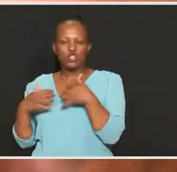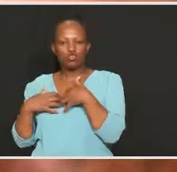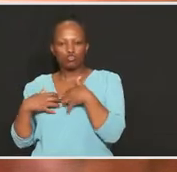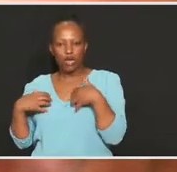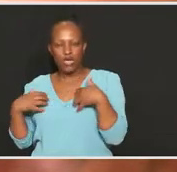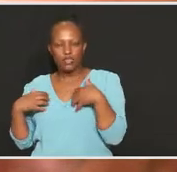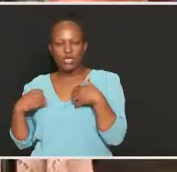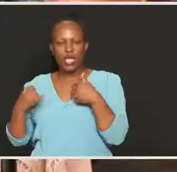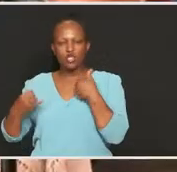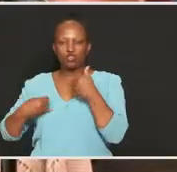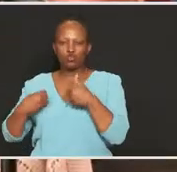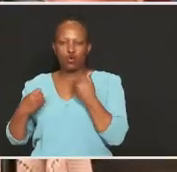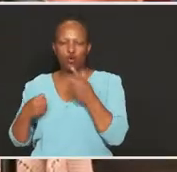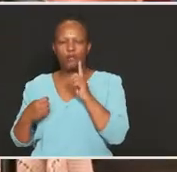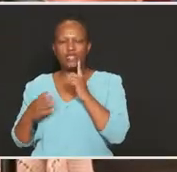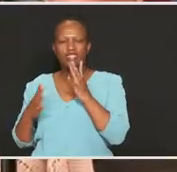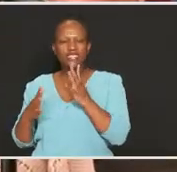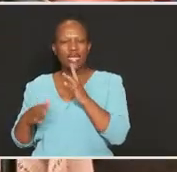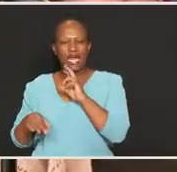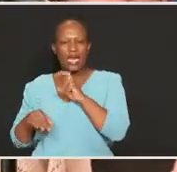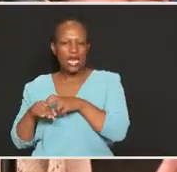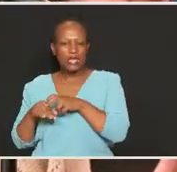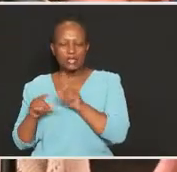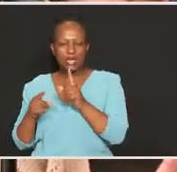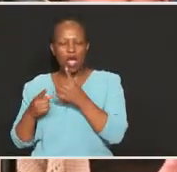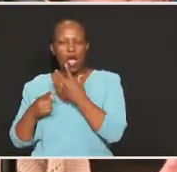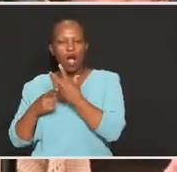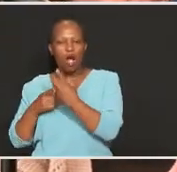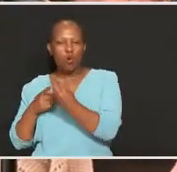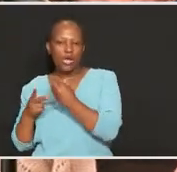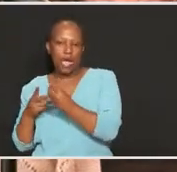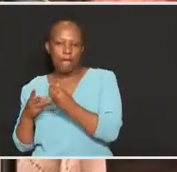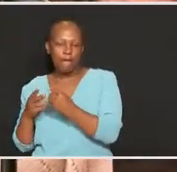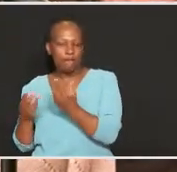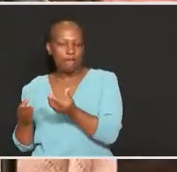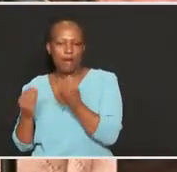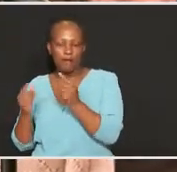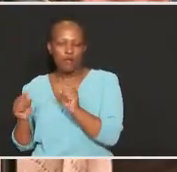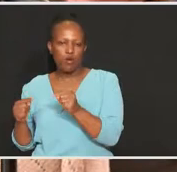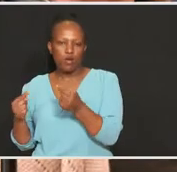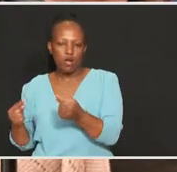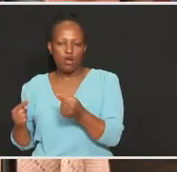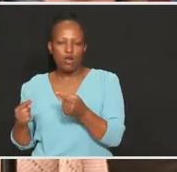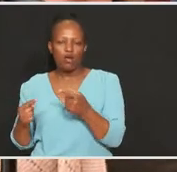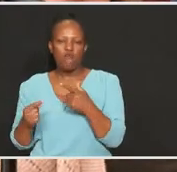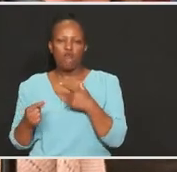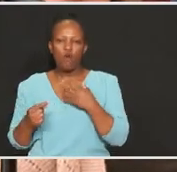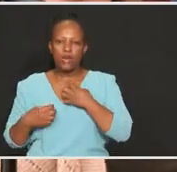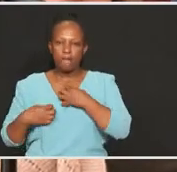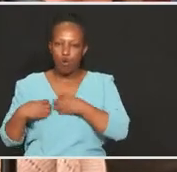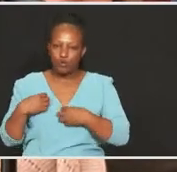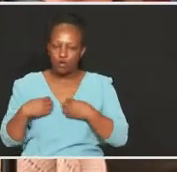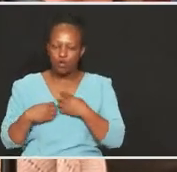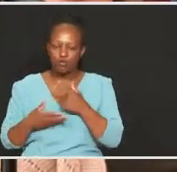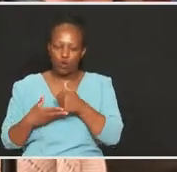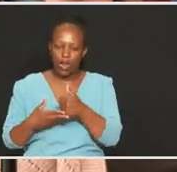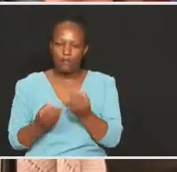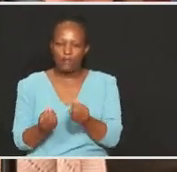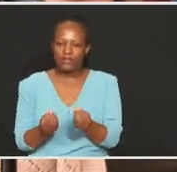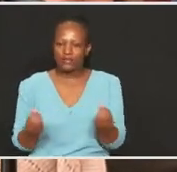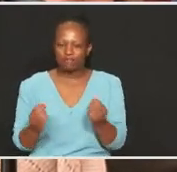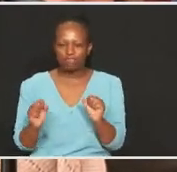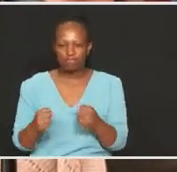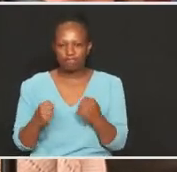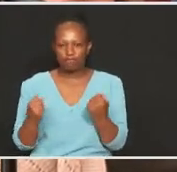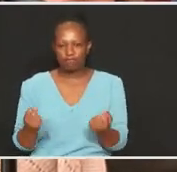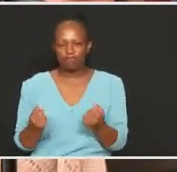inner joy and calm a teacher needs to be a loving and emotional available adult to children potential